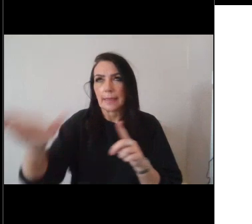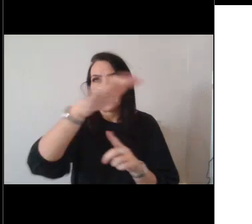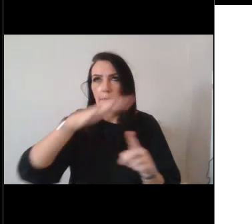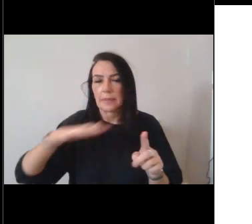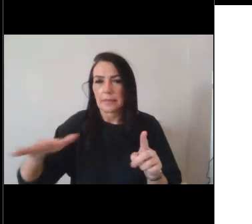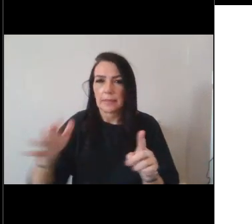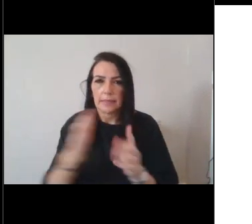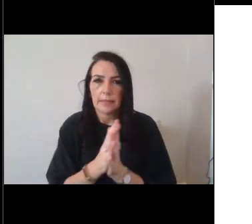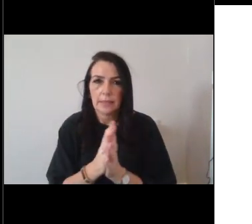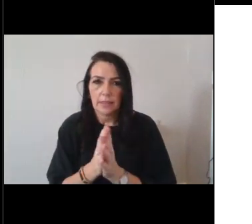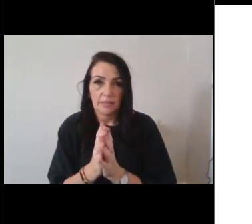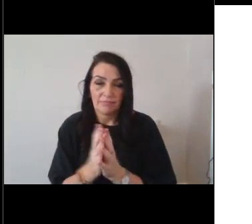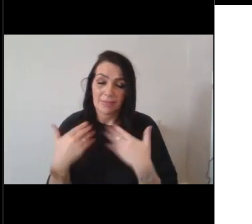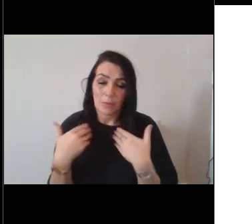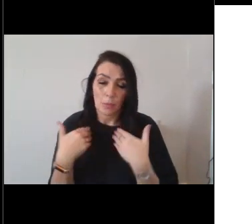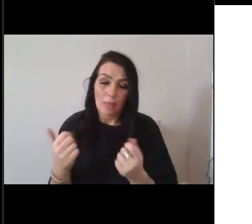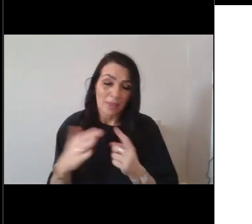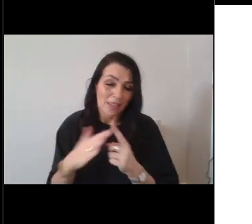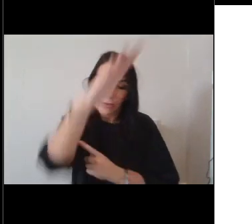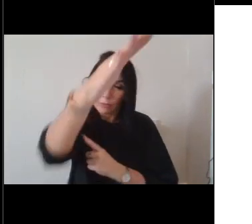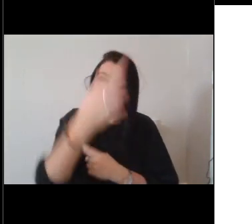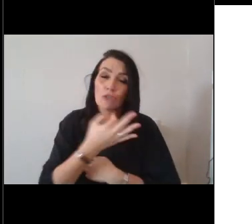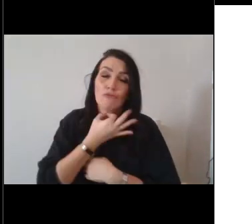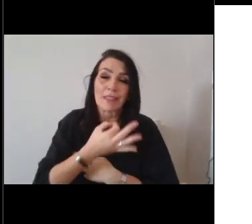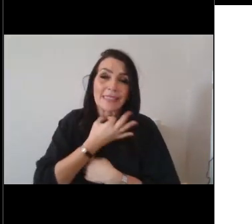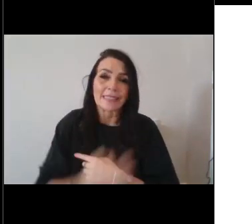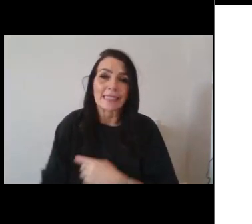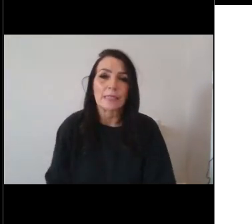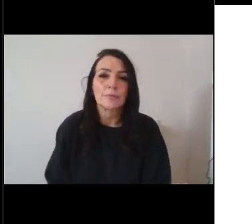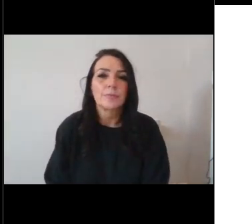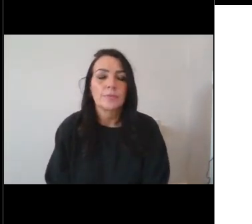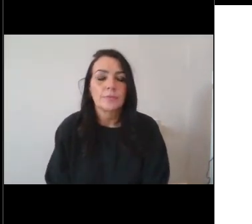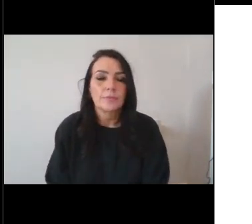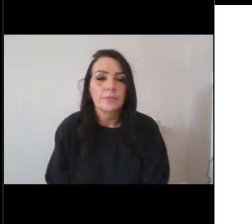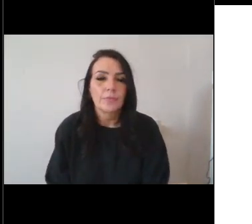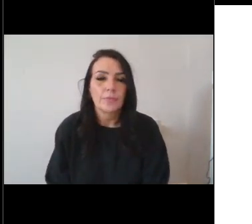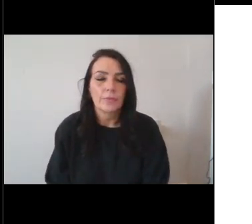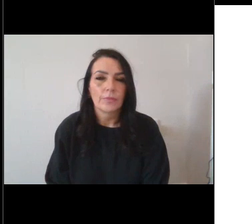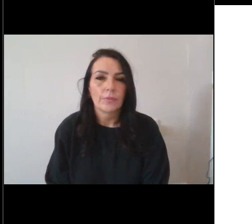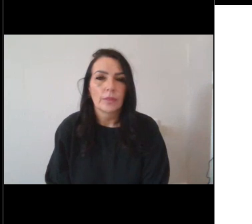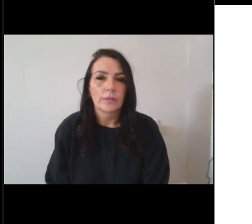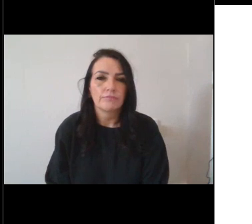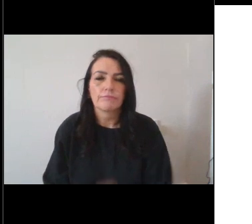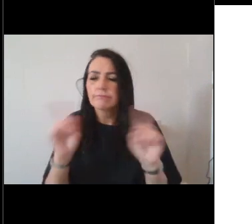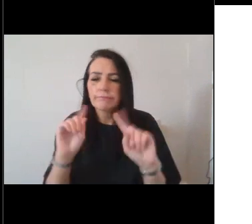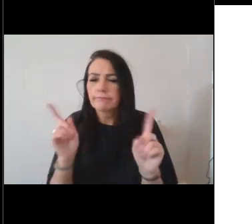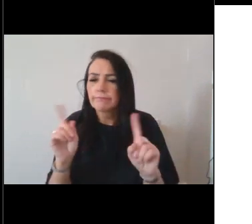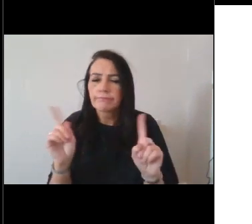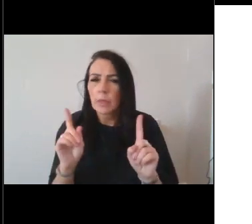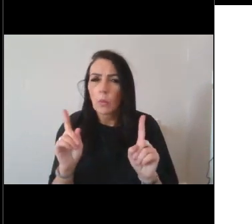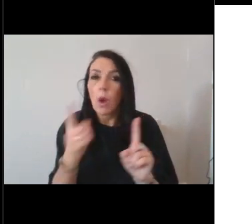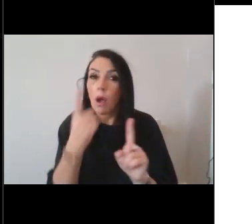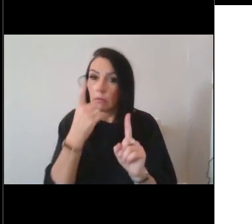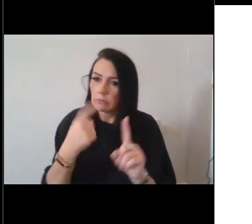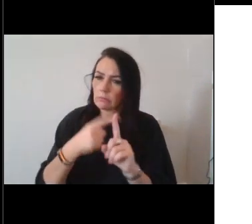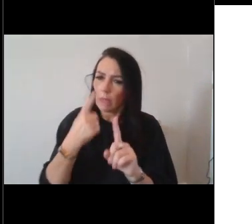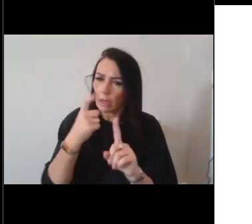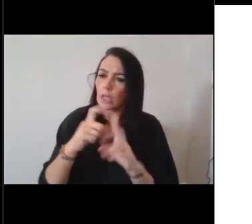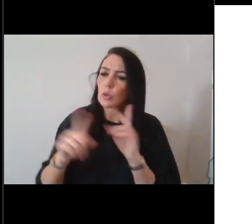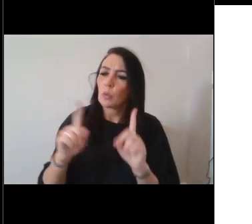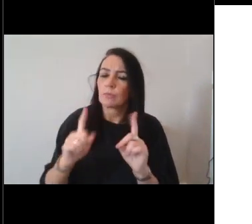existence and the well-being of future generations. So, what can we do? Well, let's talk about net zero.